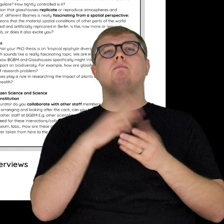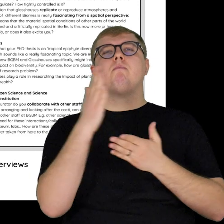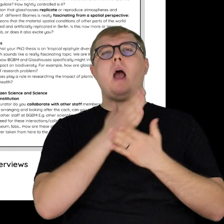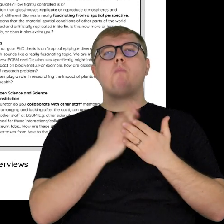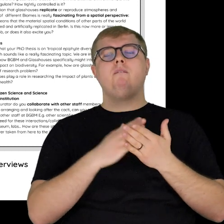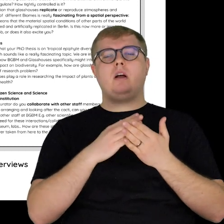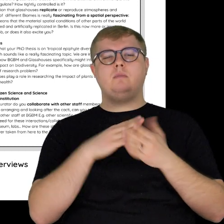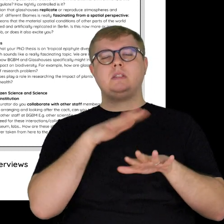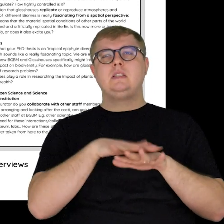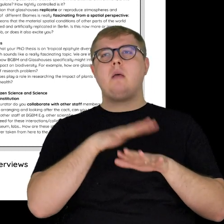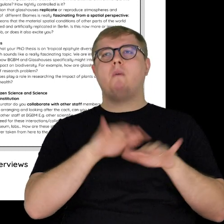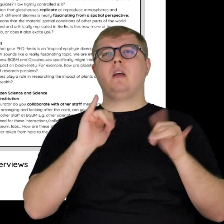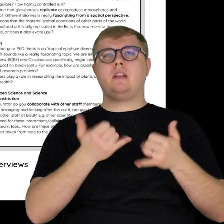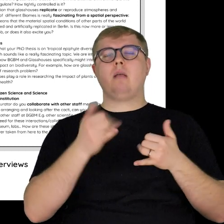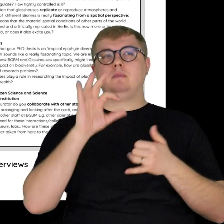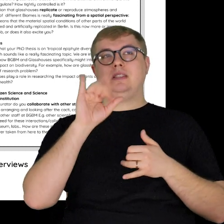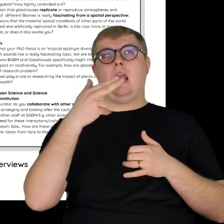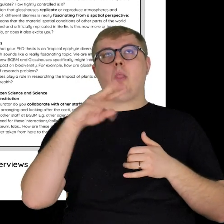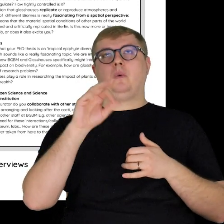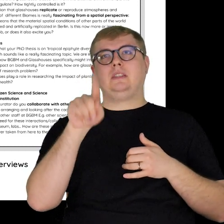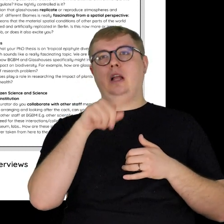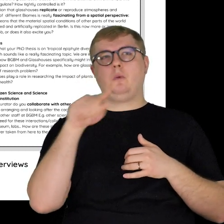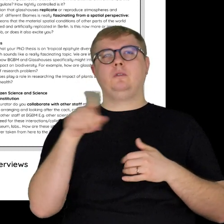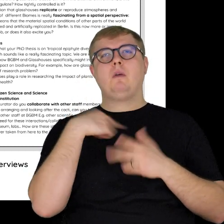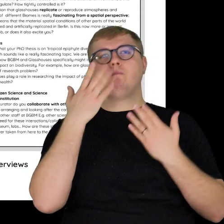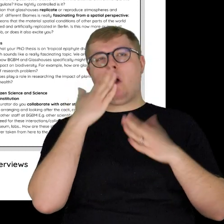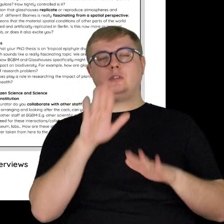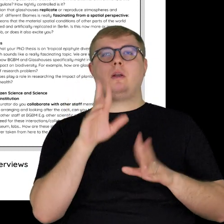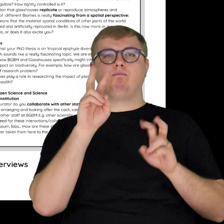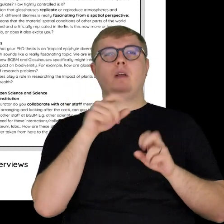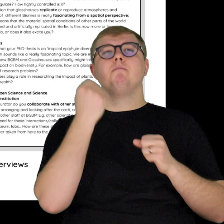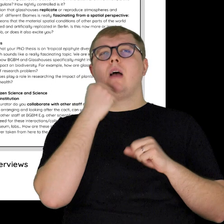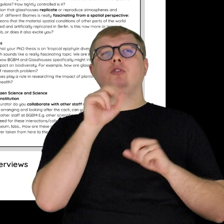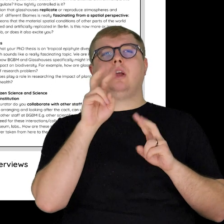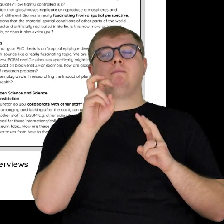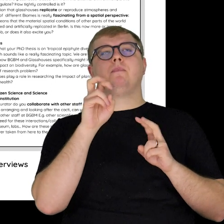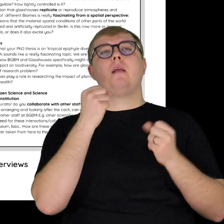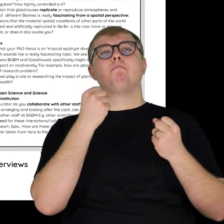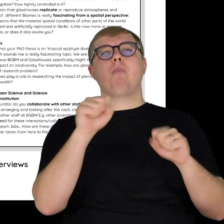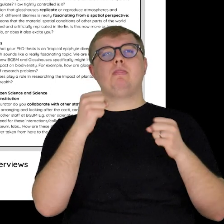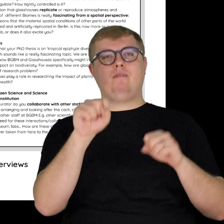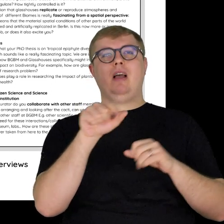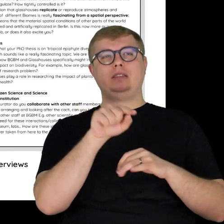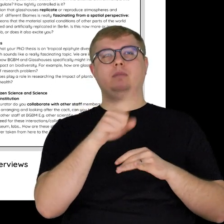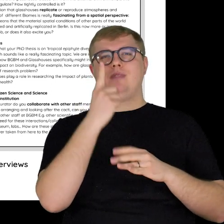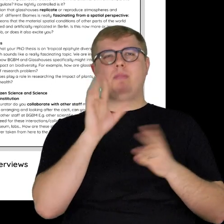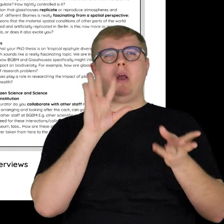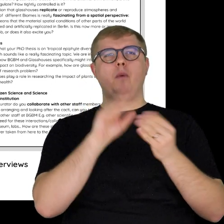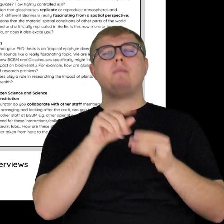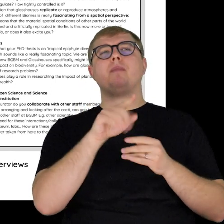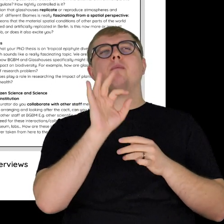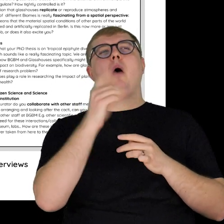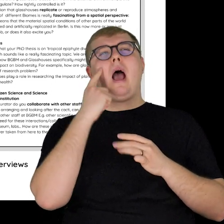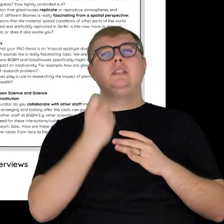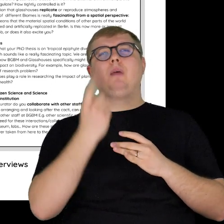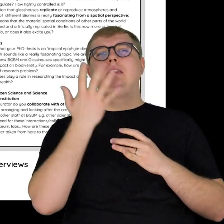our sort of, let's say, manifesto, one of the kind of core aspirations of it is to try and bring together different types of data. So